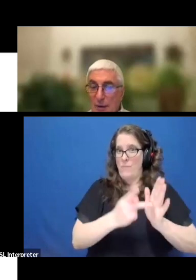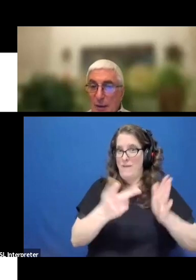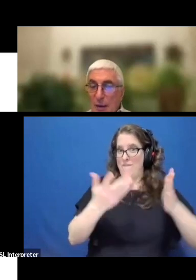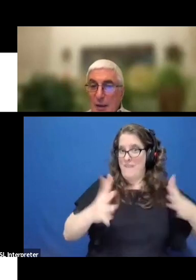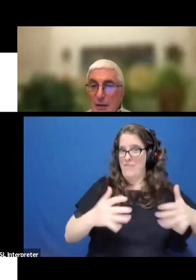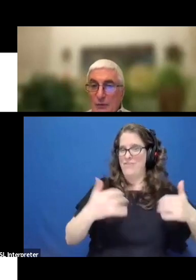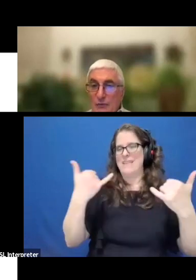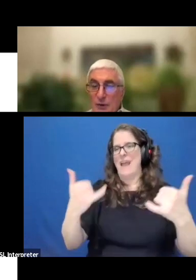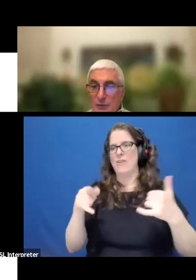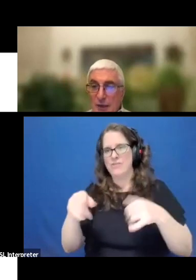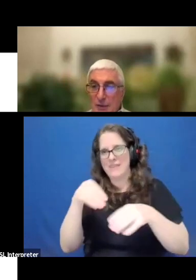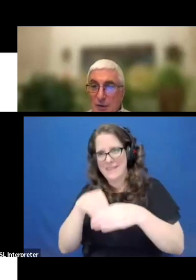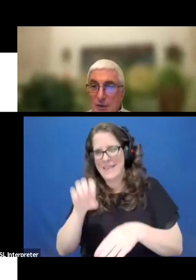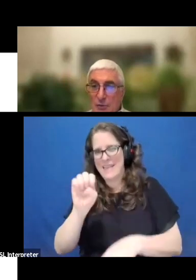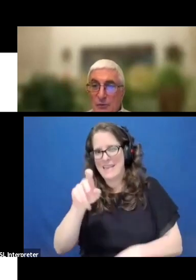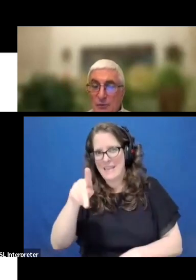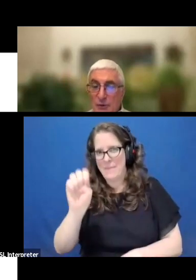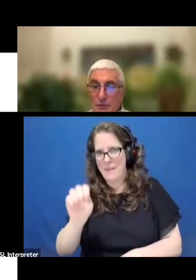amount is